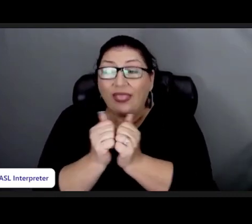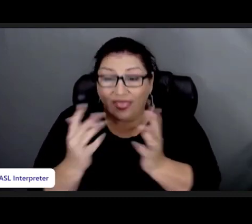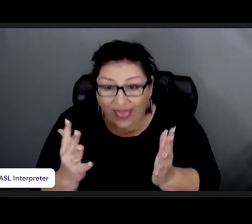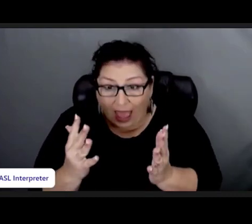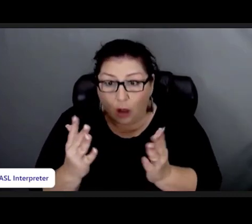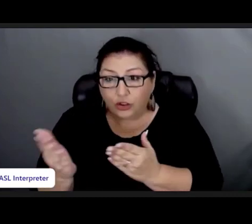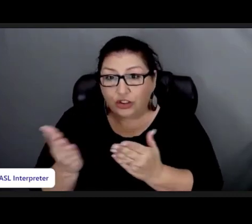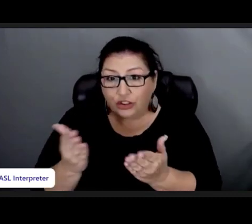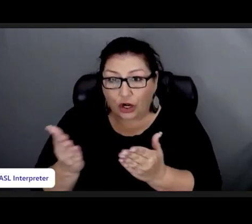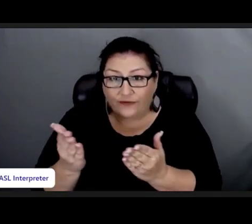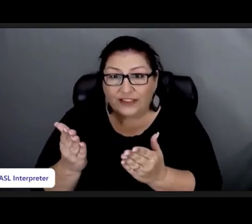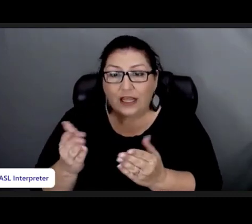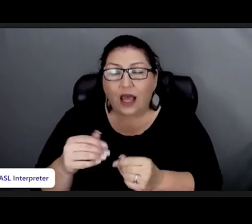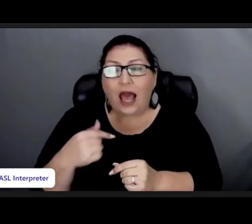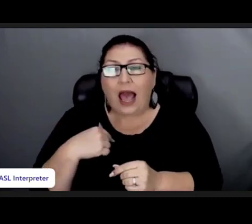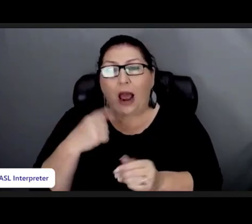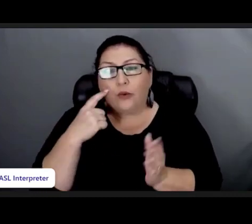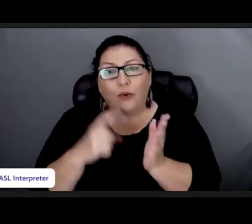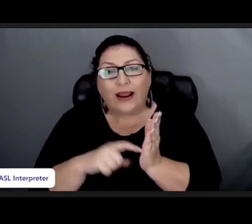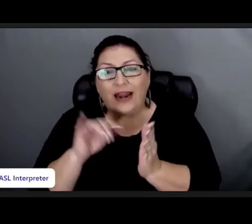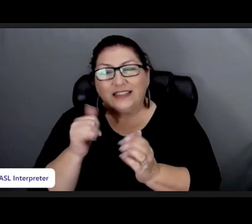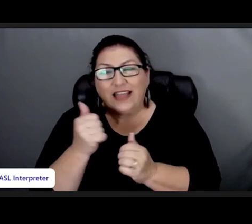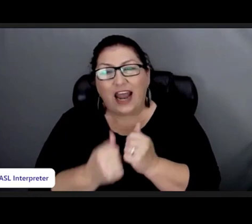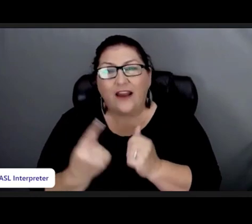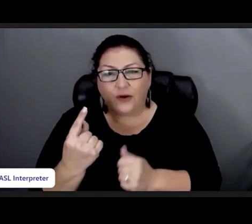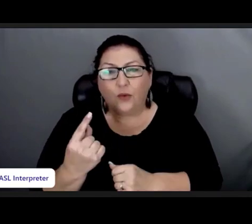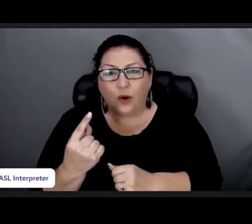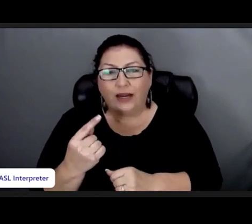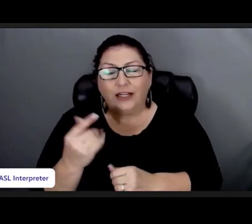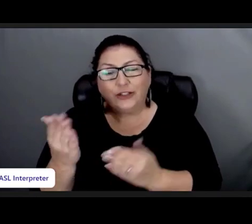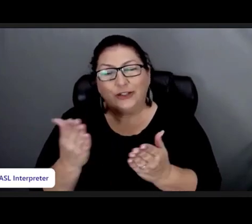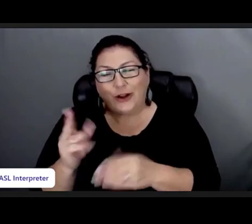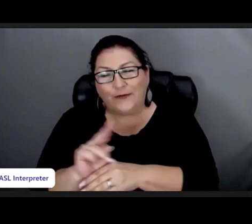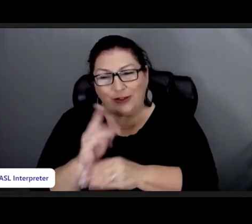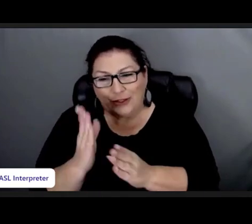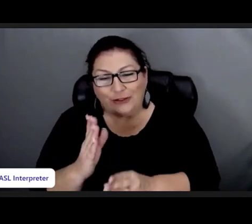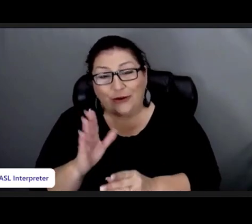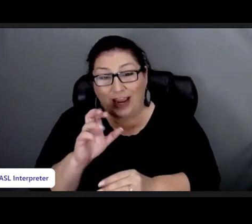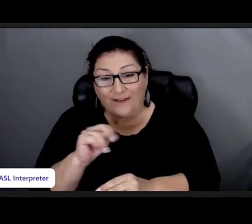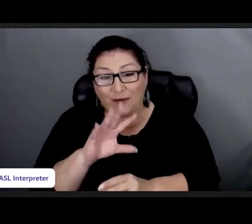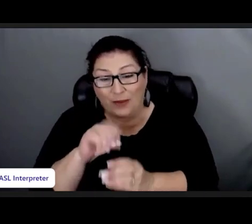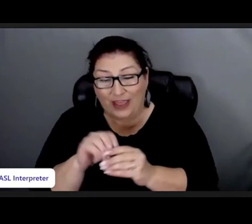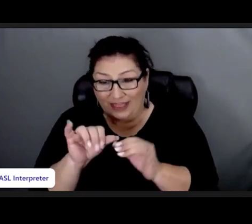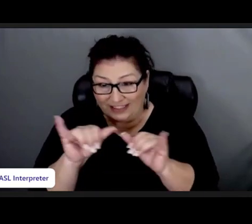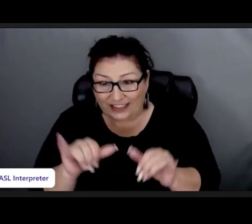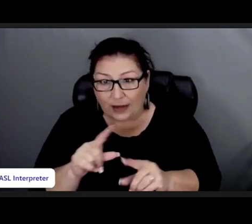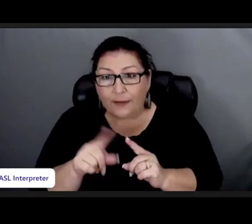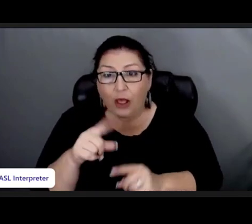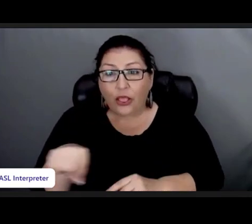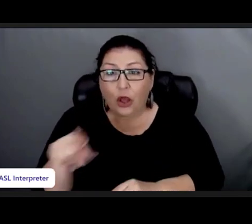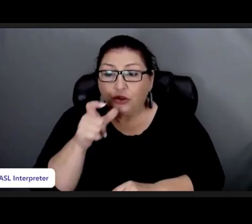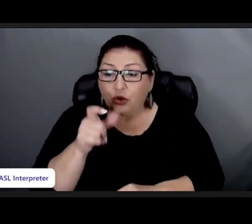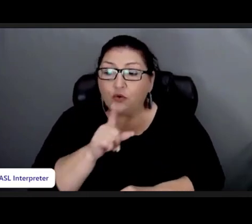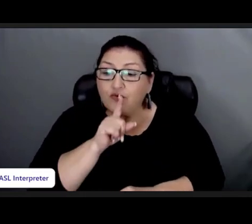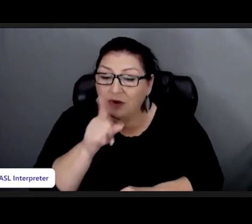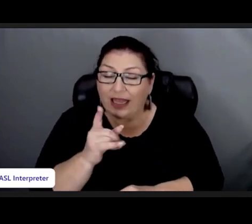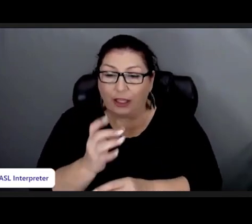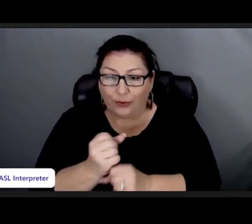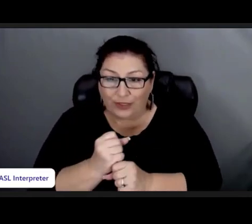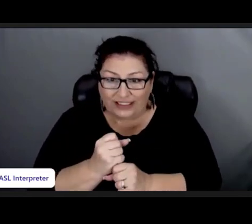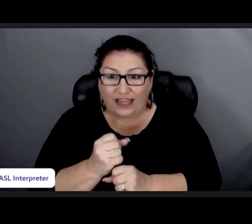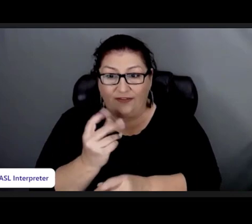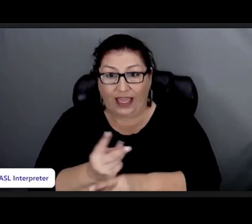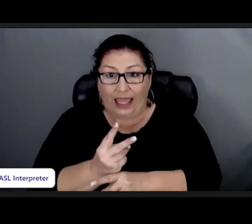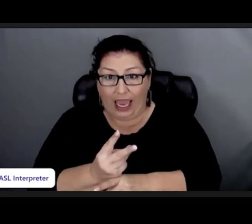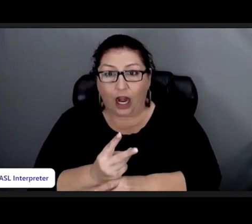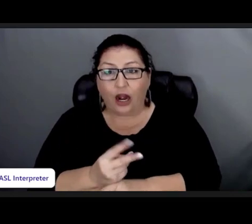service users. Now, I recognize that everybody is a service user, even within the systems, but the ones who are really receiving the care,